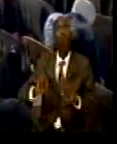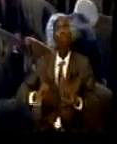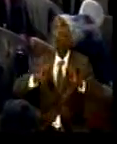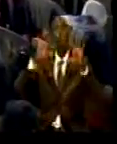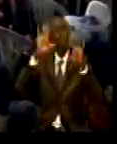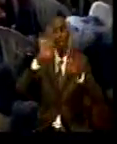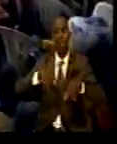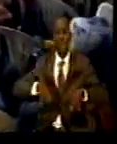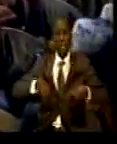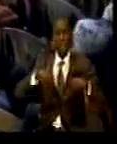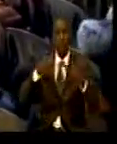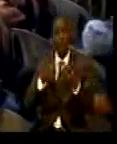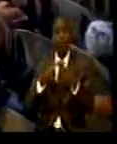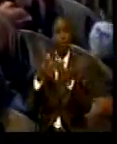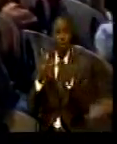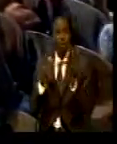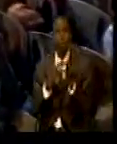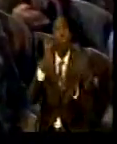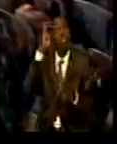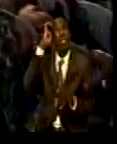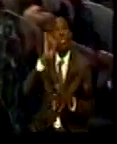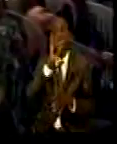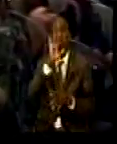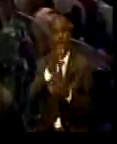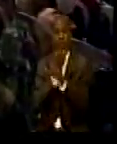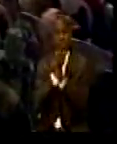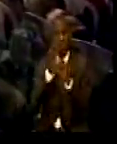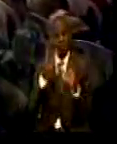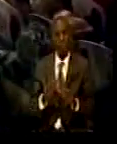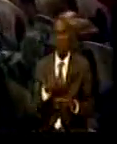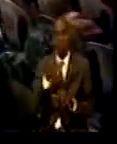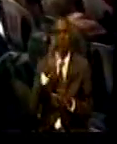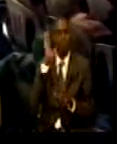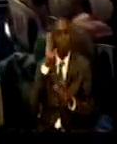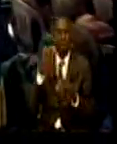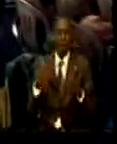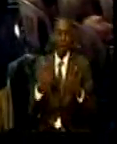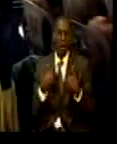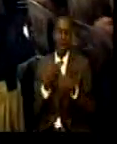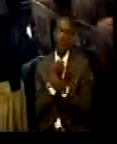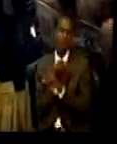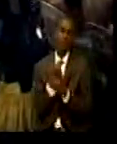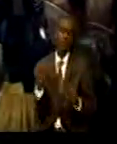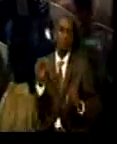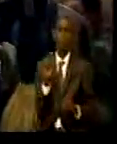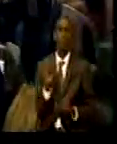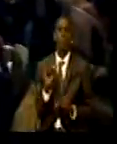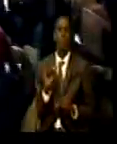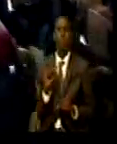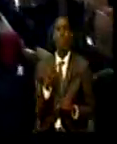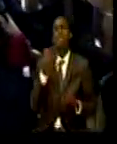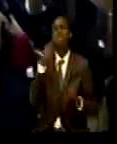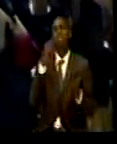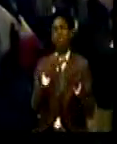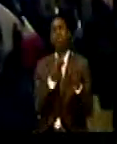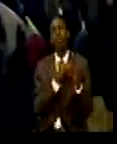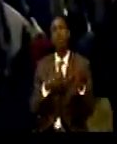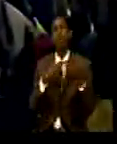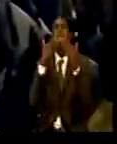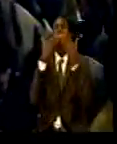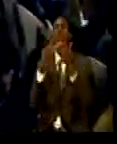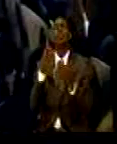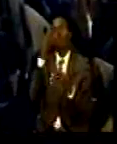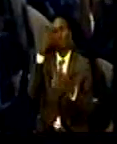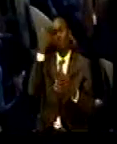that salvation will come. Tell the Lord and tell him, thank you. I know you've done it.